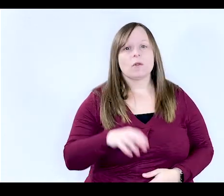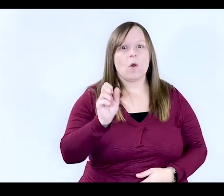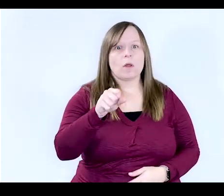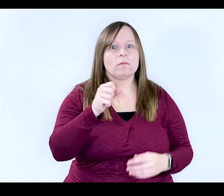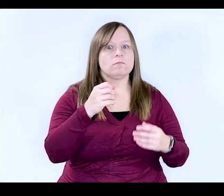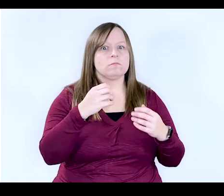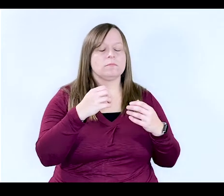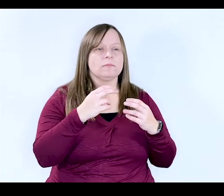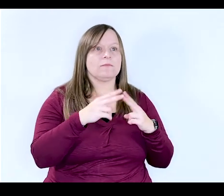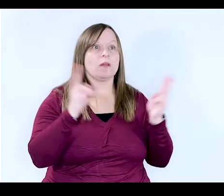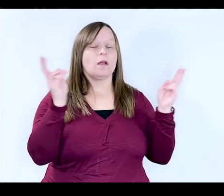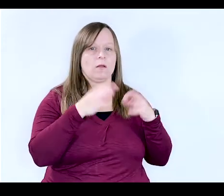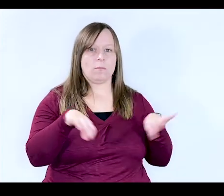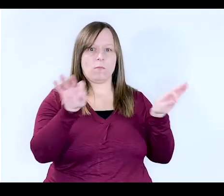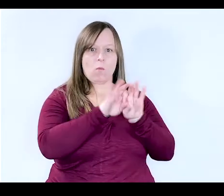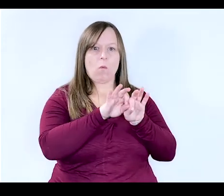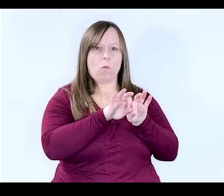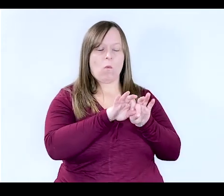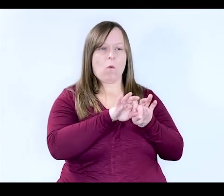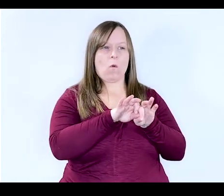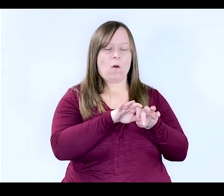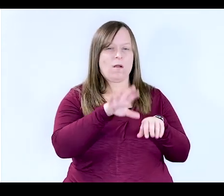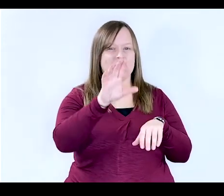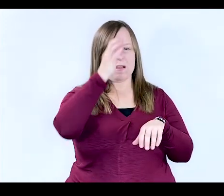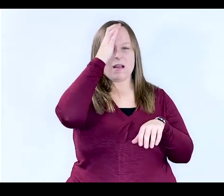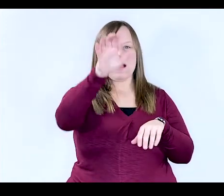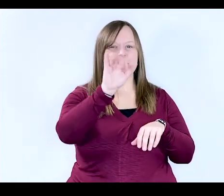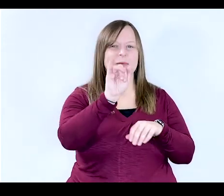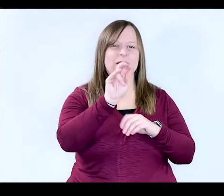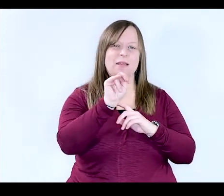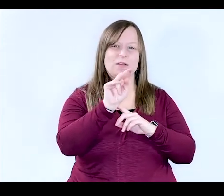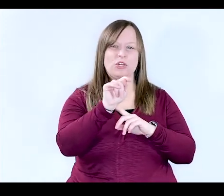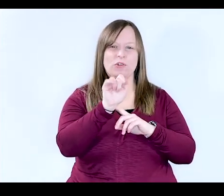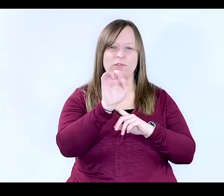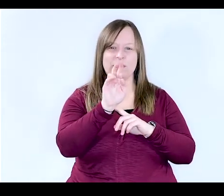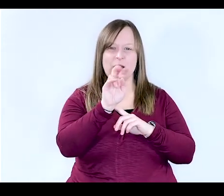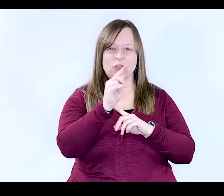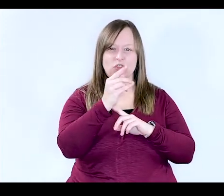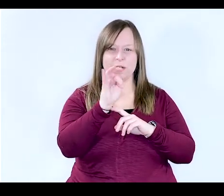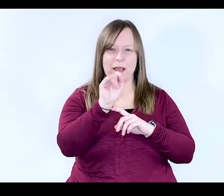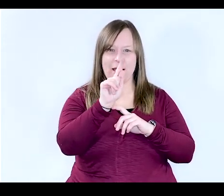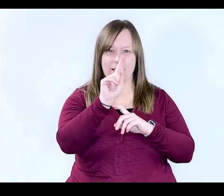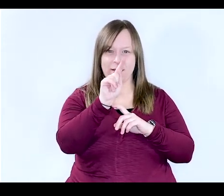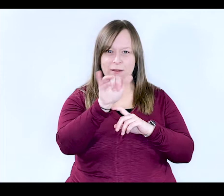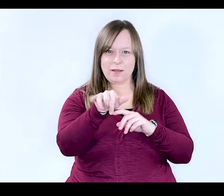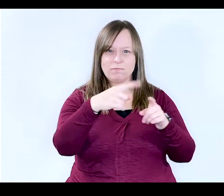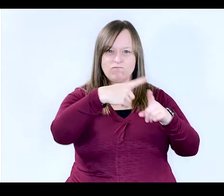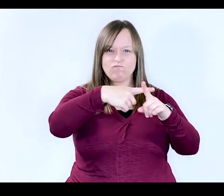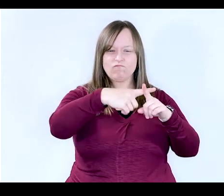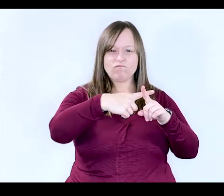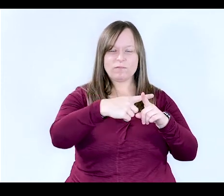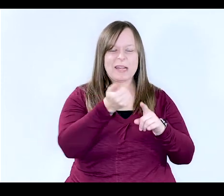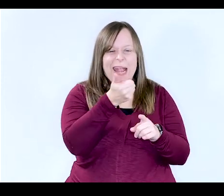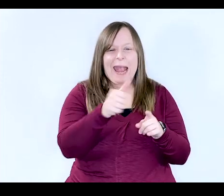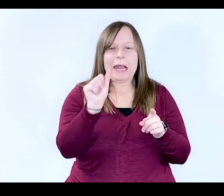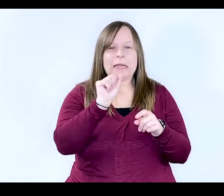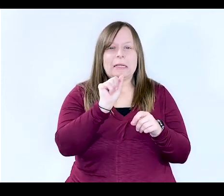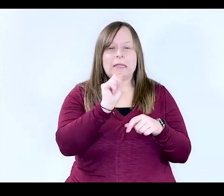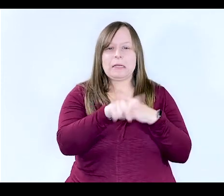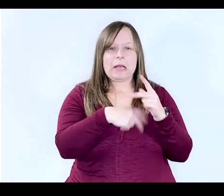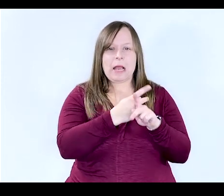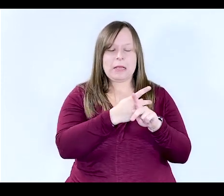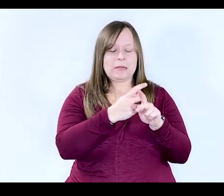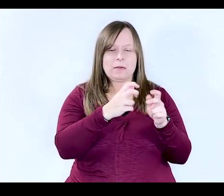It's incredibly important that the concept of intersectionality taken into account whenever talking about